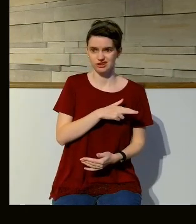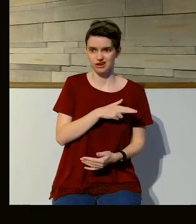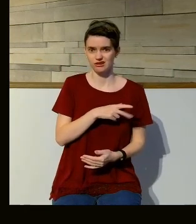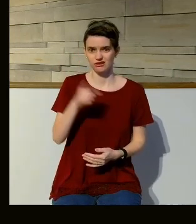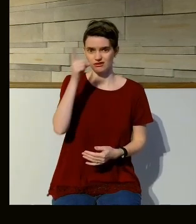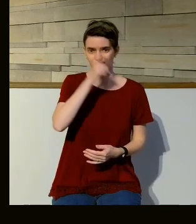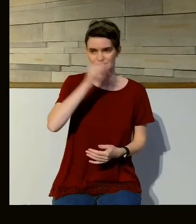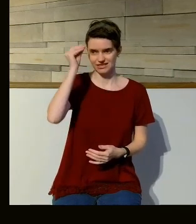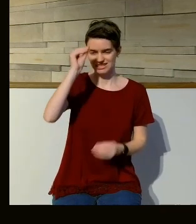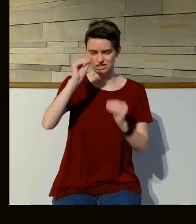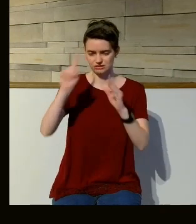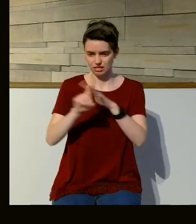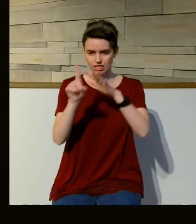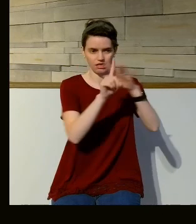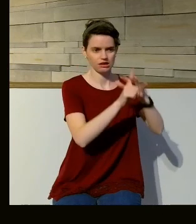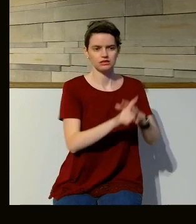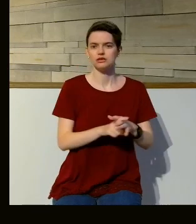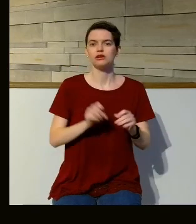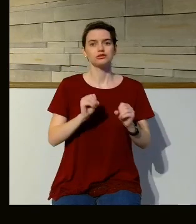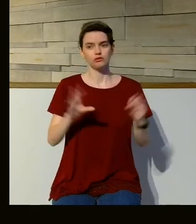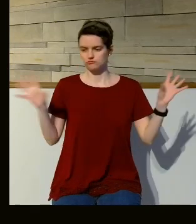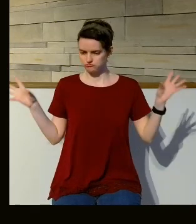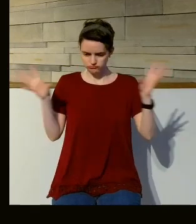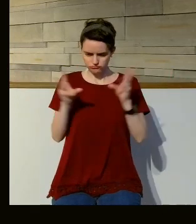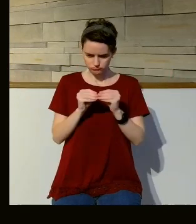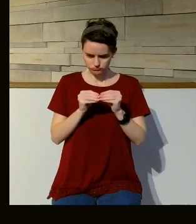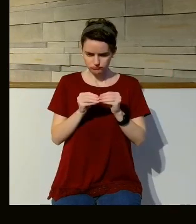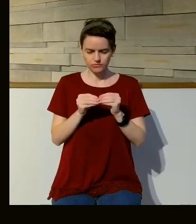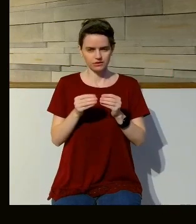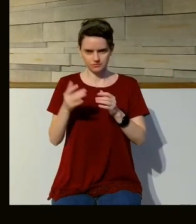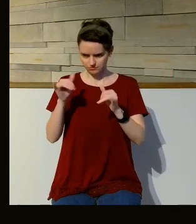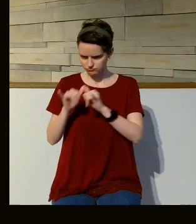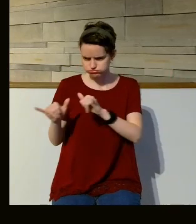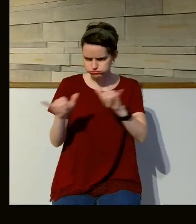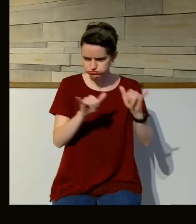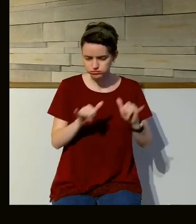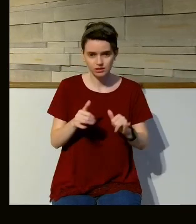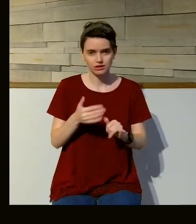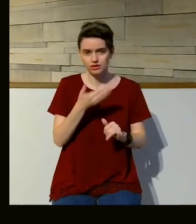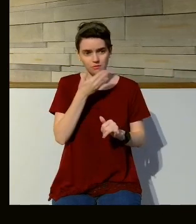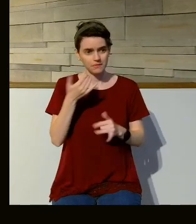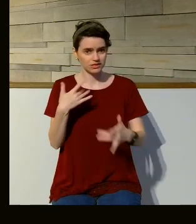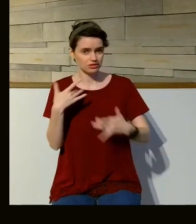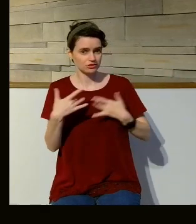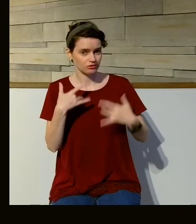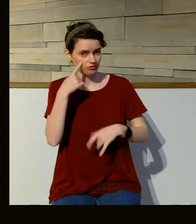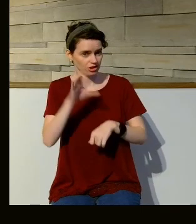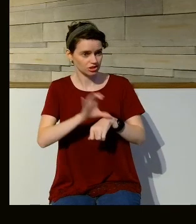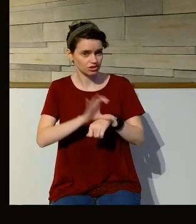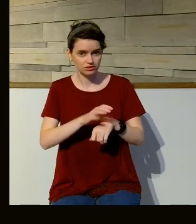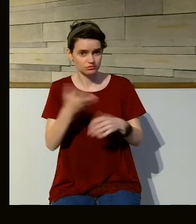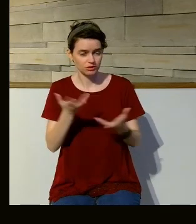began to arise, so they gathered together to make sure they were on the same page, because see, around this time, their greatest concern as the church